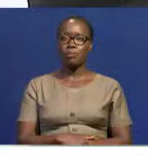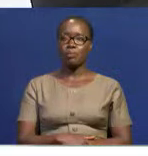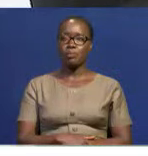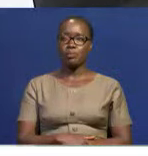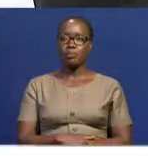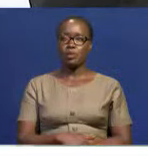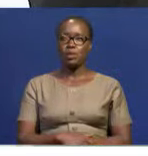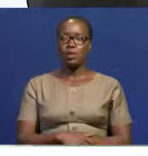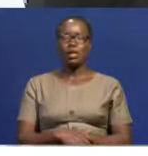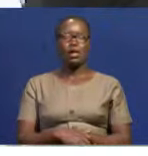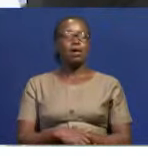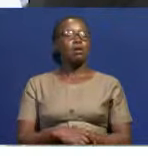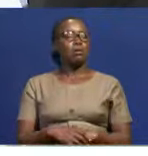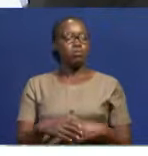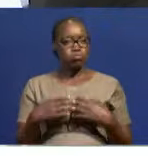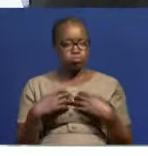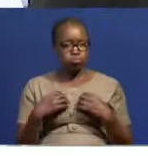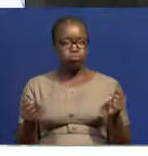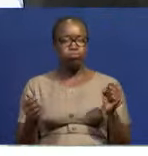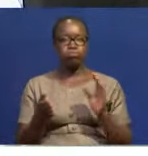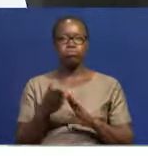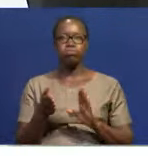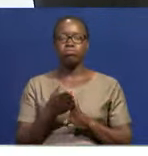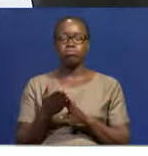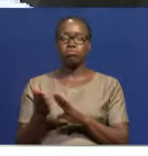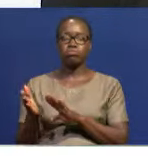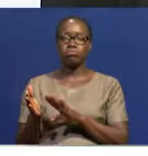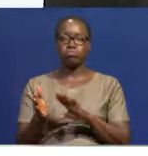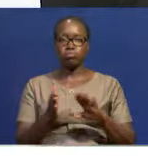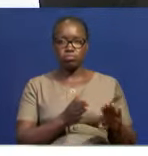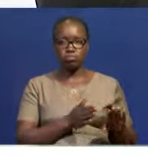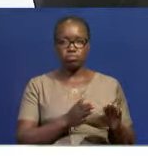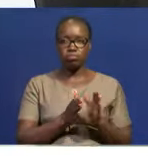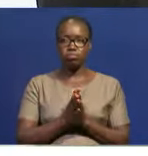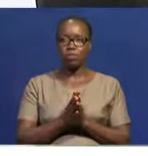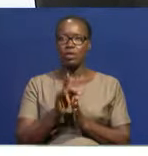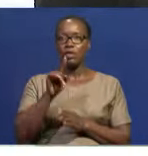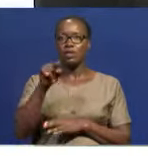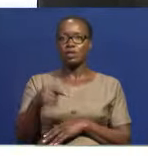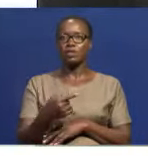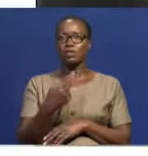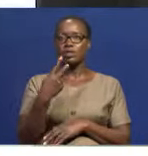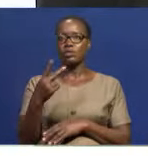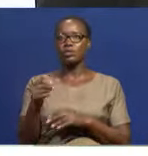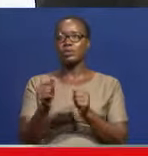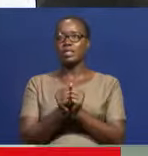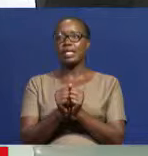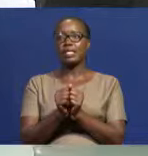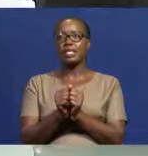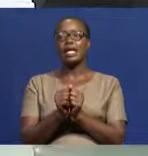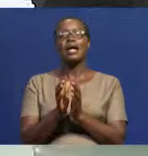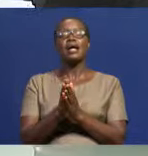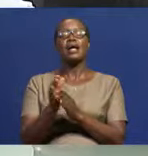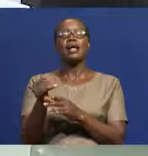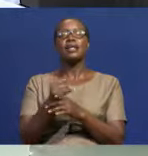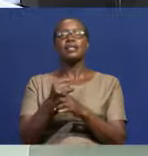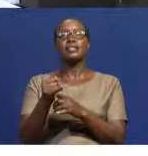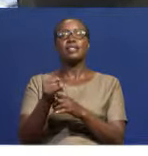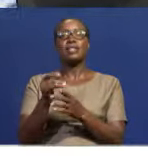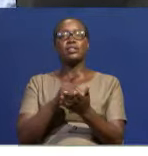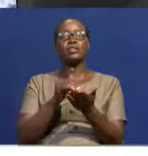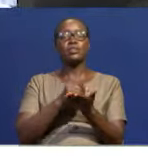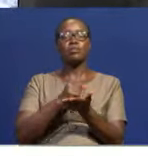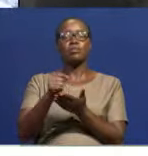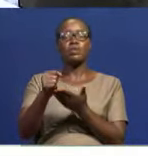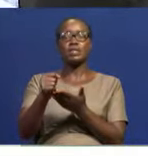A quick recovery to those who were hurt during the protests. Now, 1,210 intern doctors are set to be